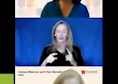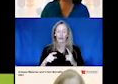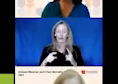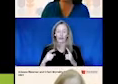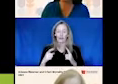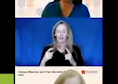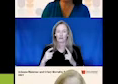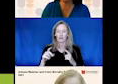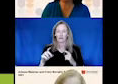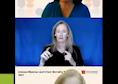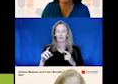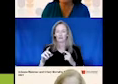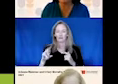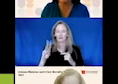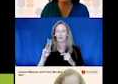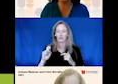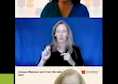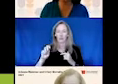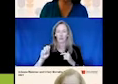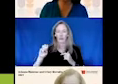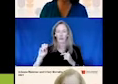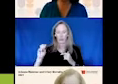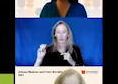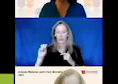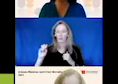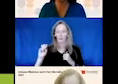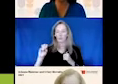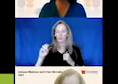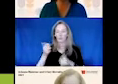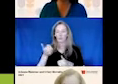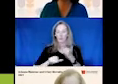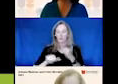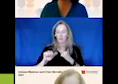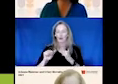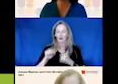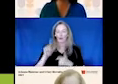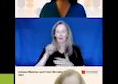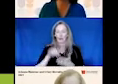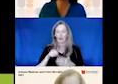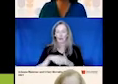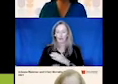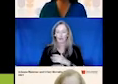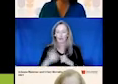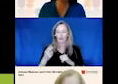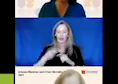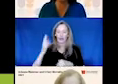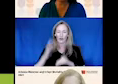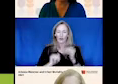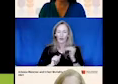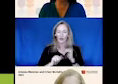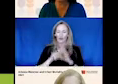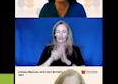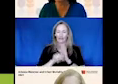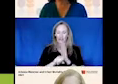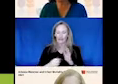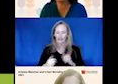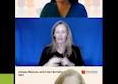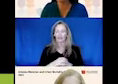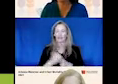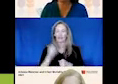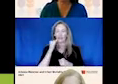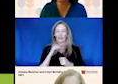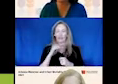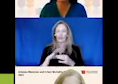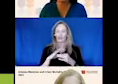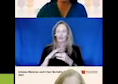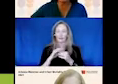births. And like I said, we're a pretty large county, which if you put Rhode Island, Delaware, and Connecticut and the District Columbia combined would make